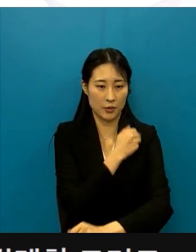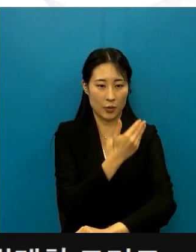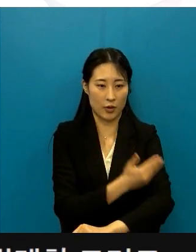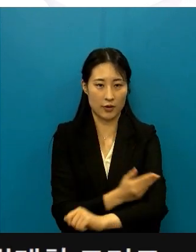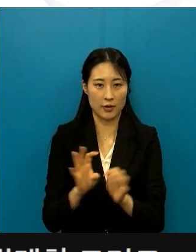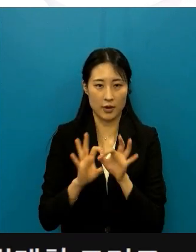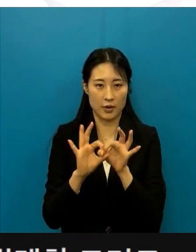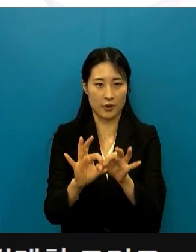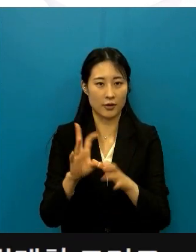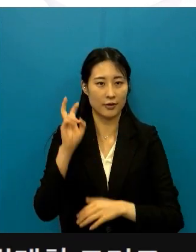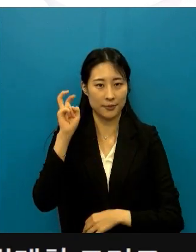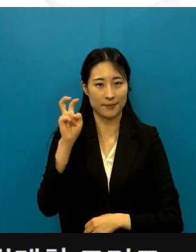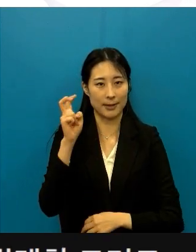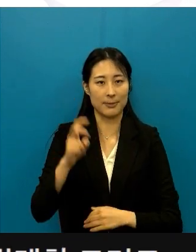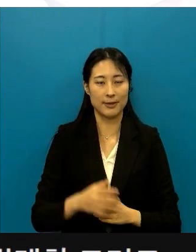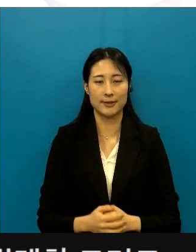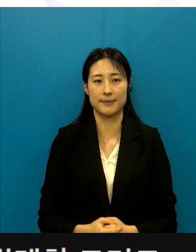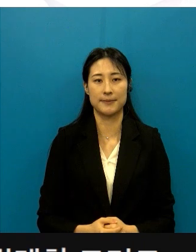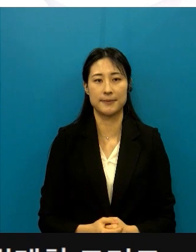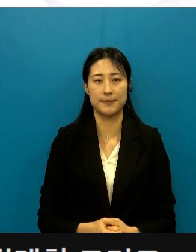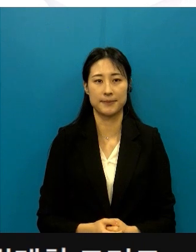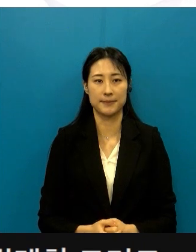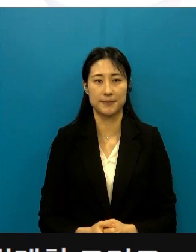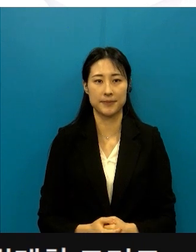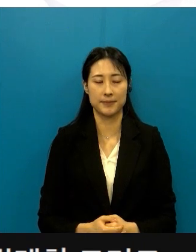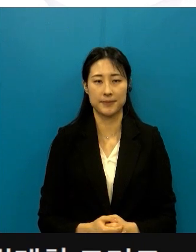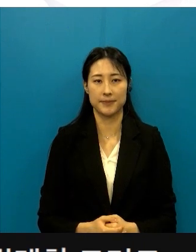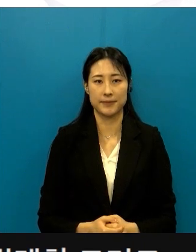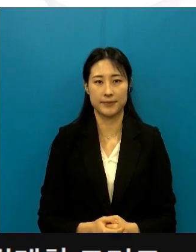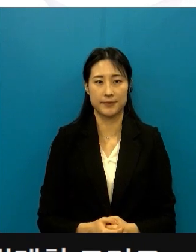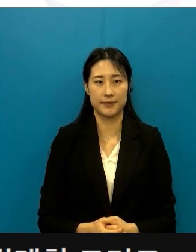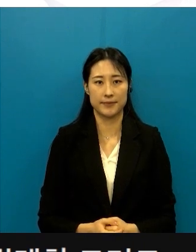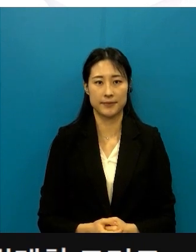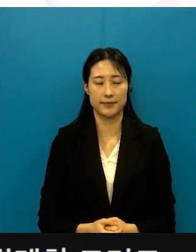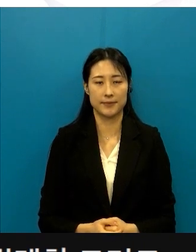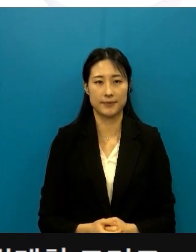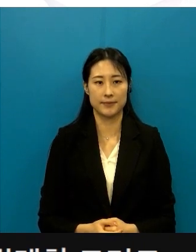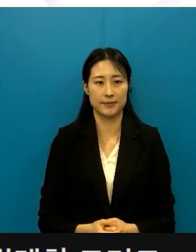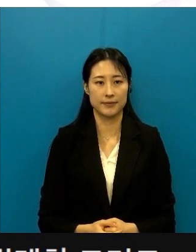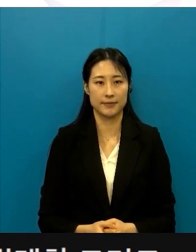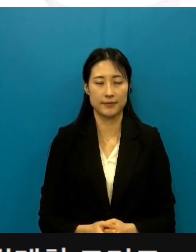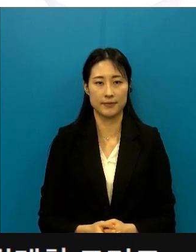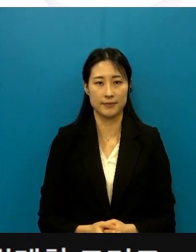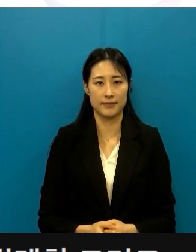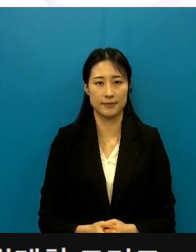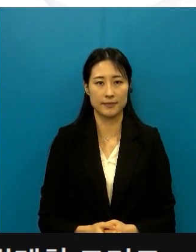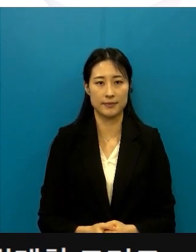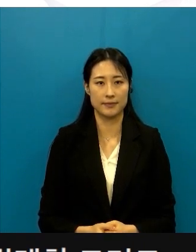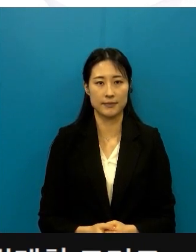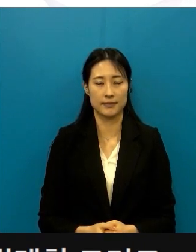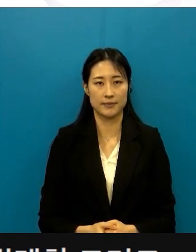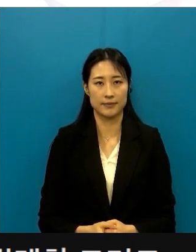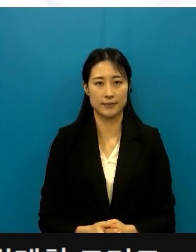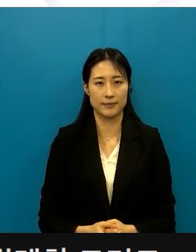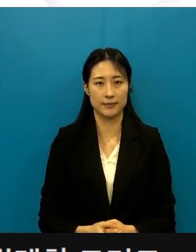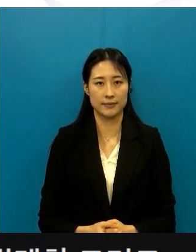develop the social cultural change for